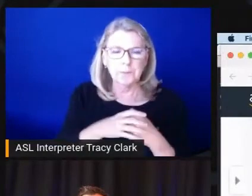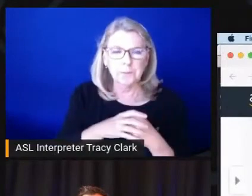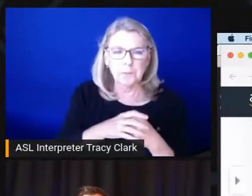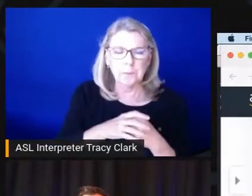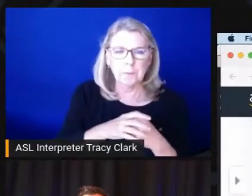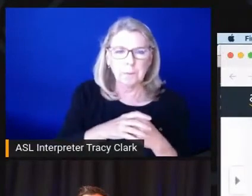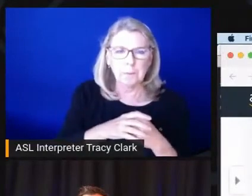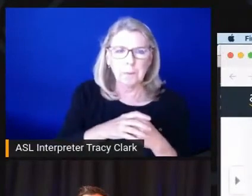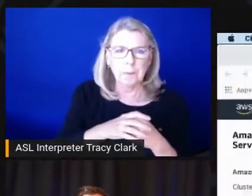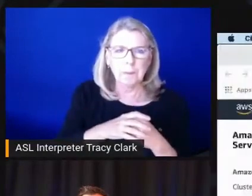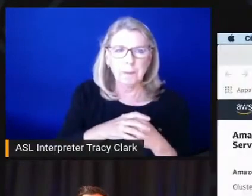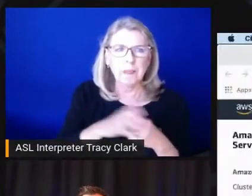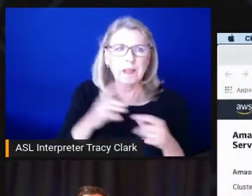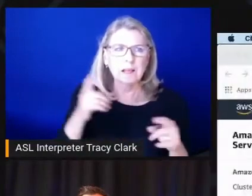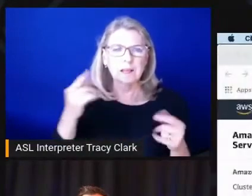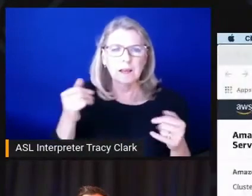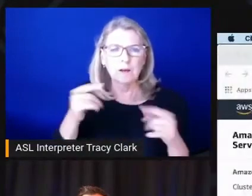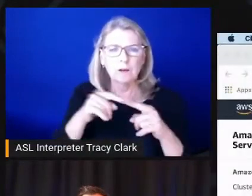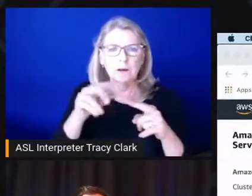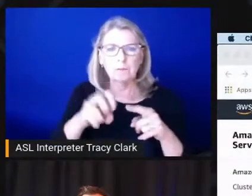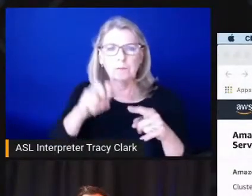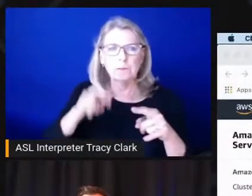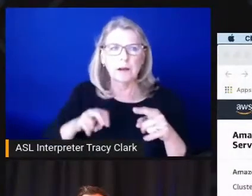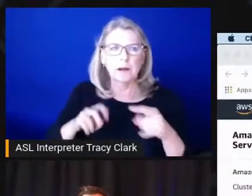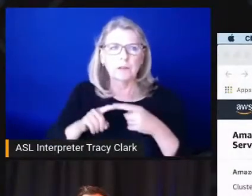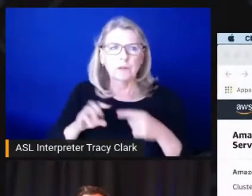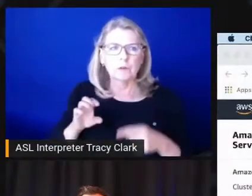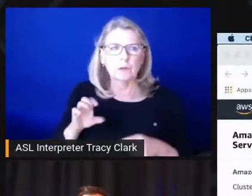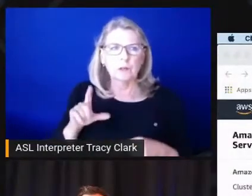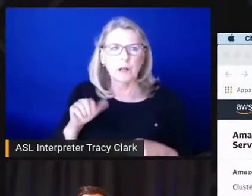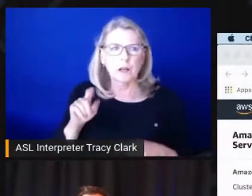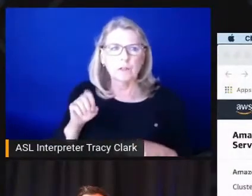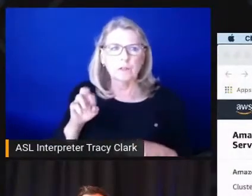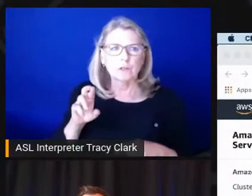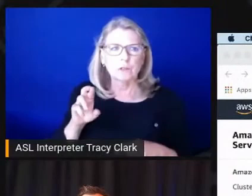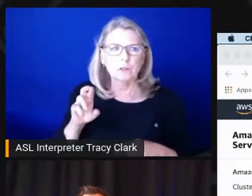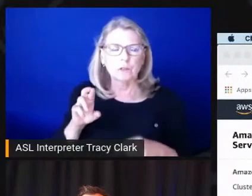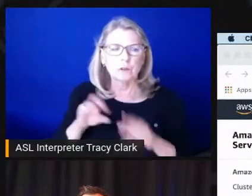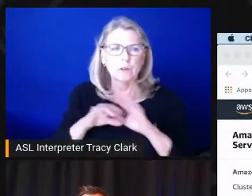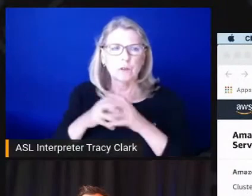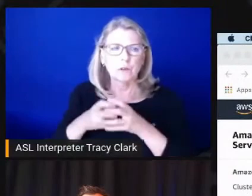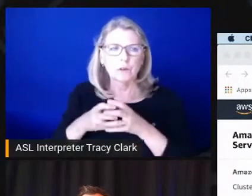Let me jump back to the cluster creation here.